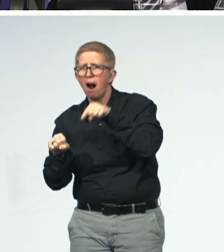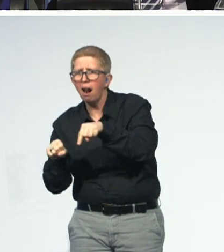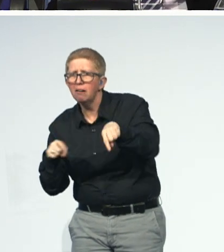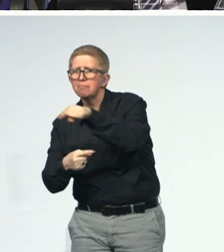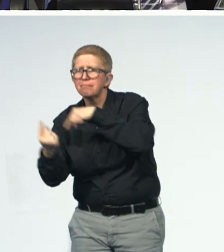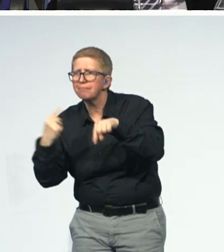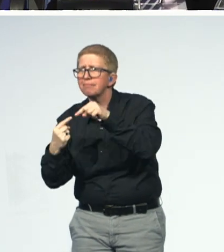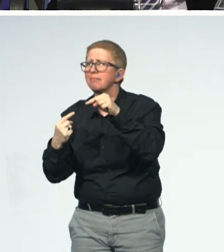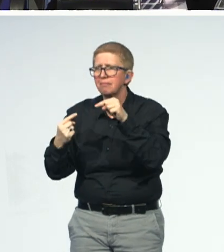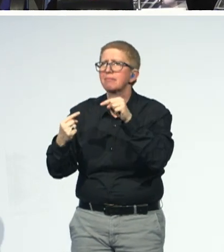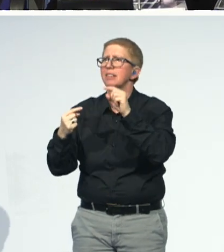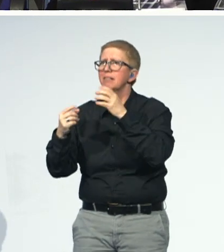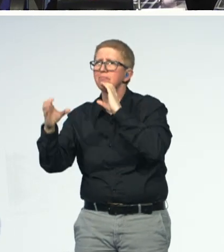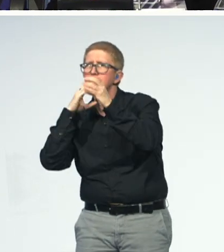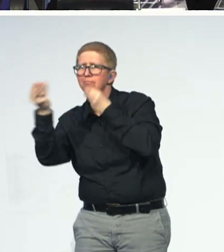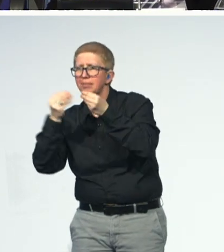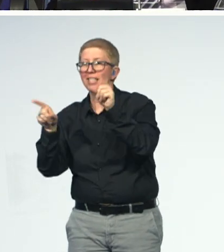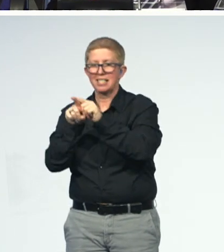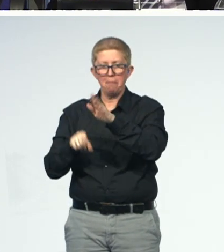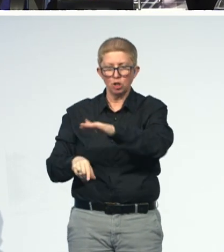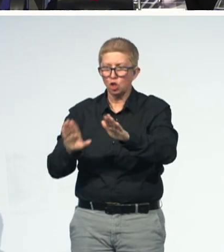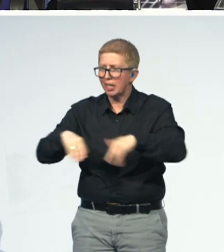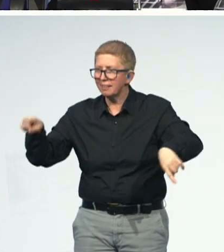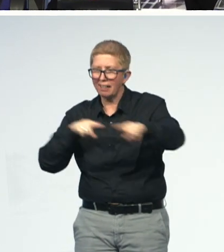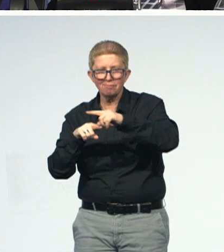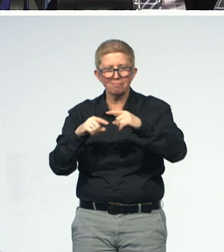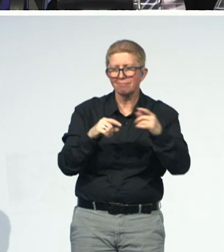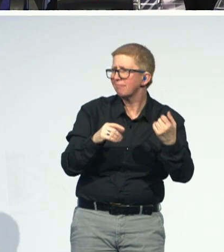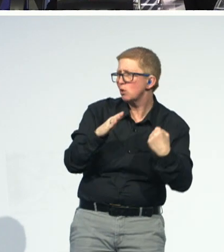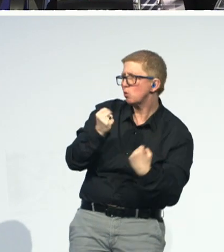and we would like to have great